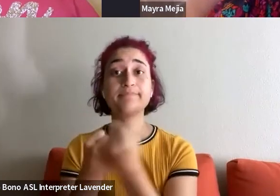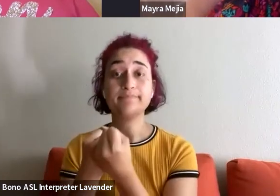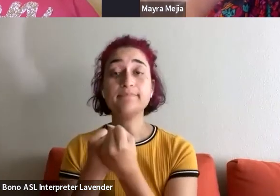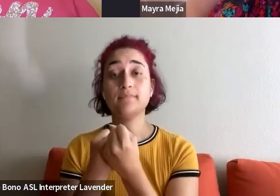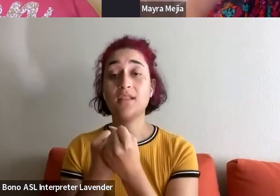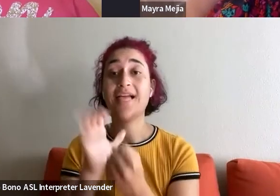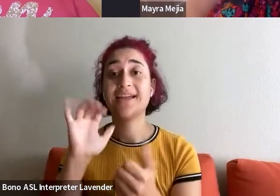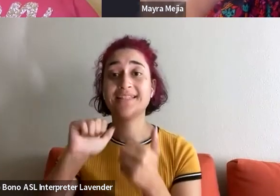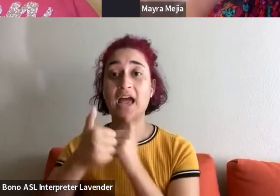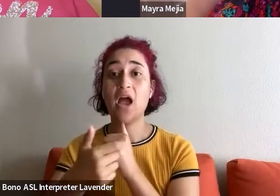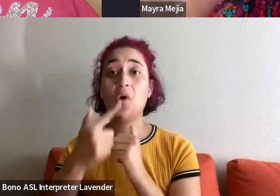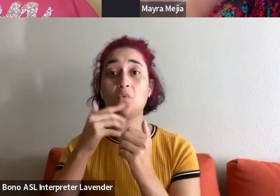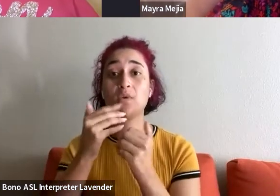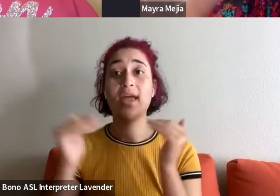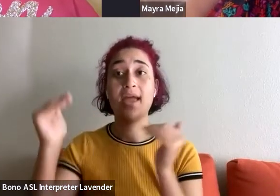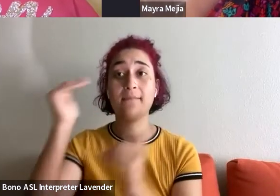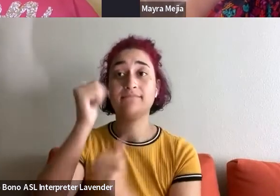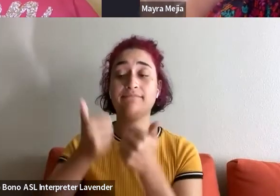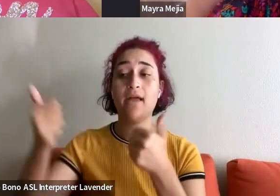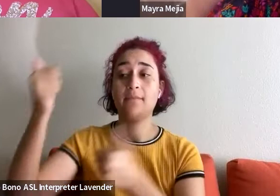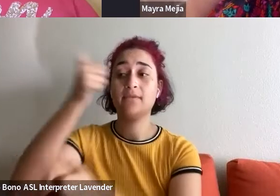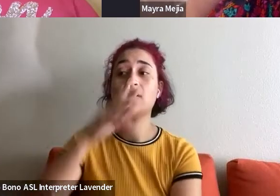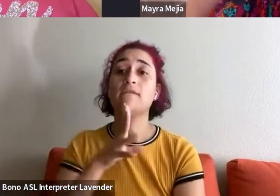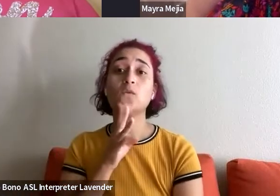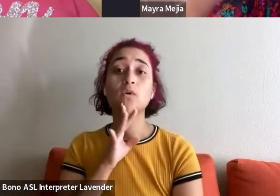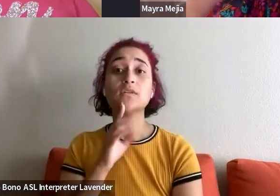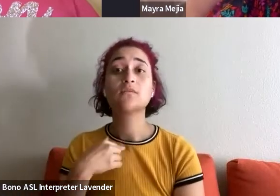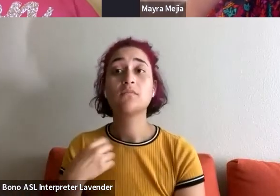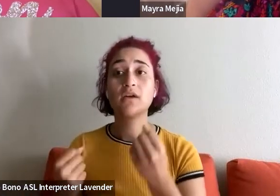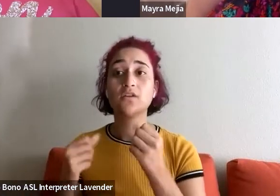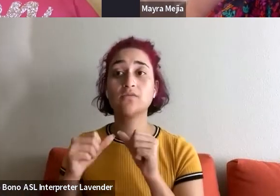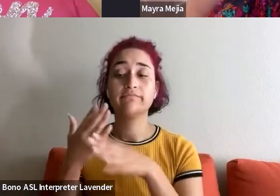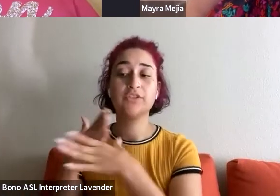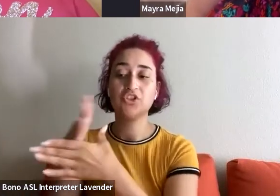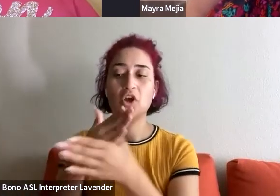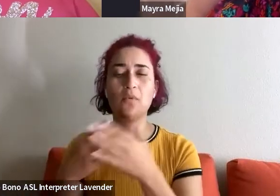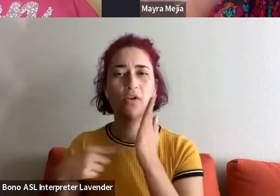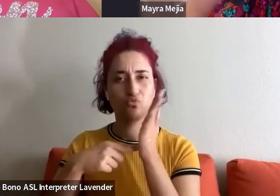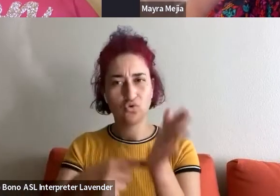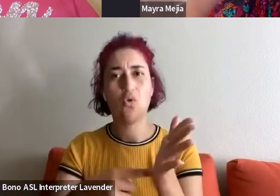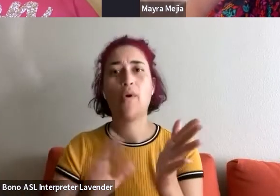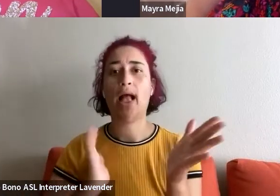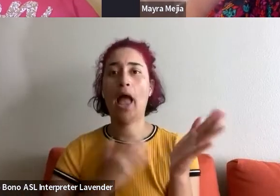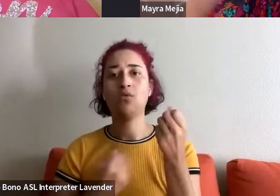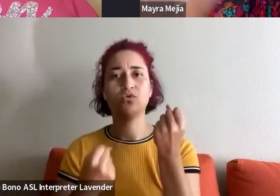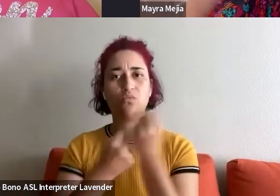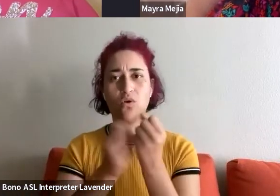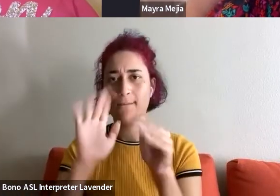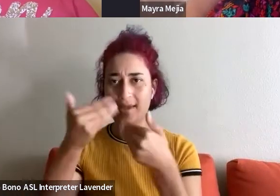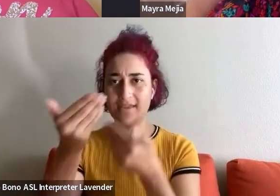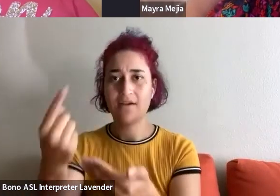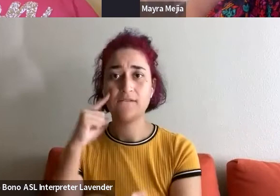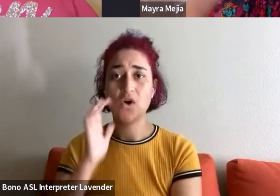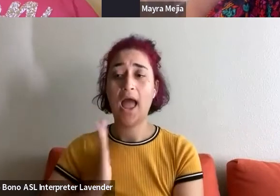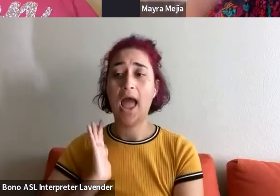we amplify voices too, by showing our support and being there, for our brothers and sisters,